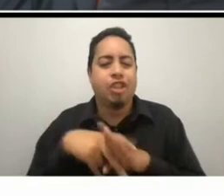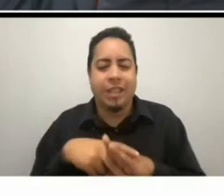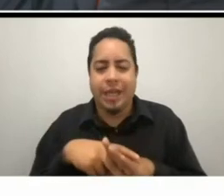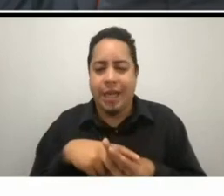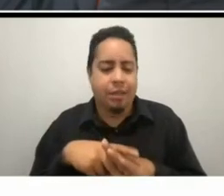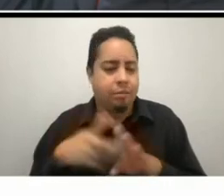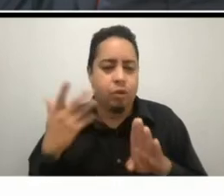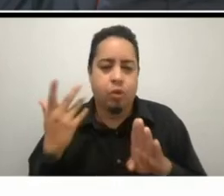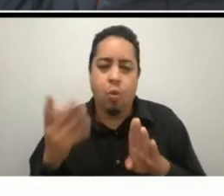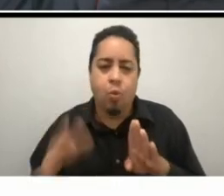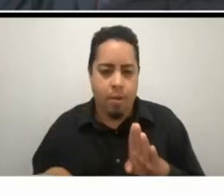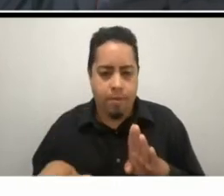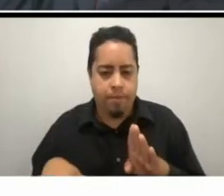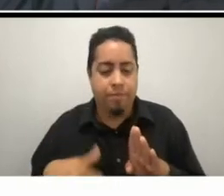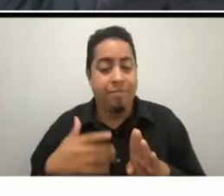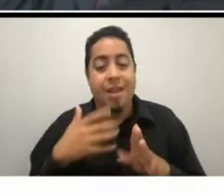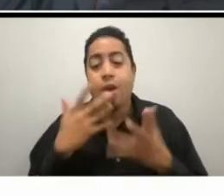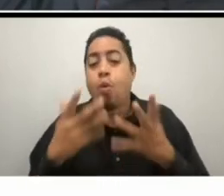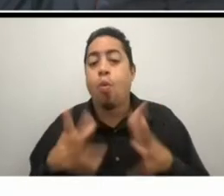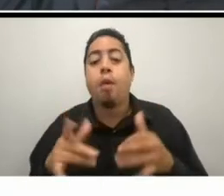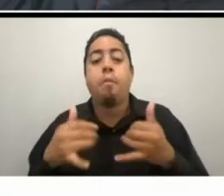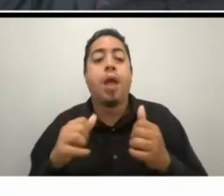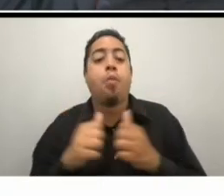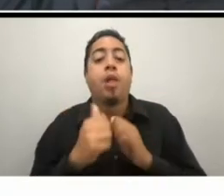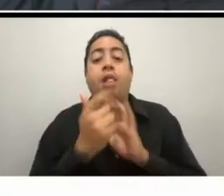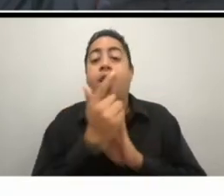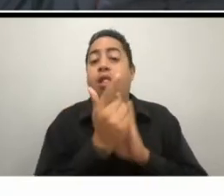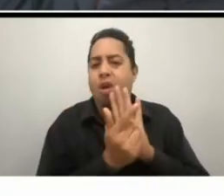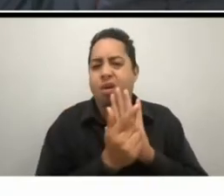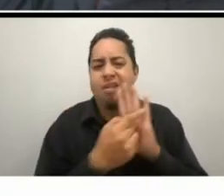I will not play with laws I swore allegiance to,